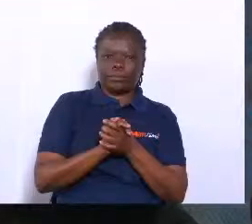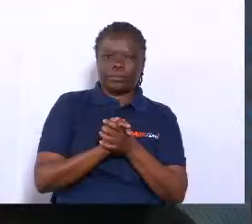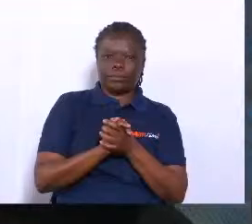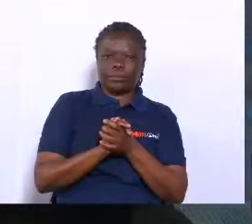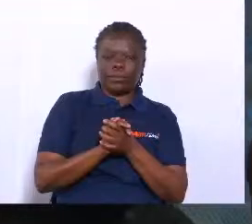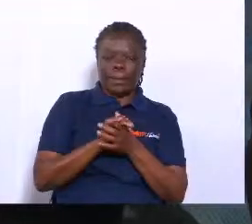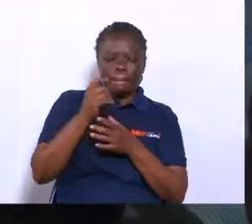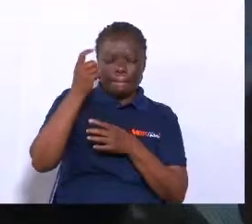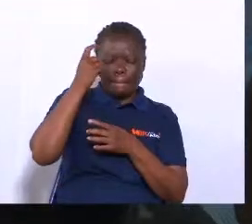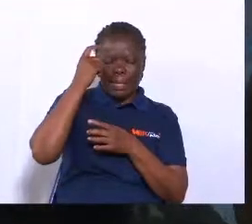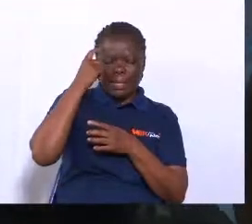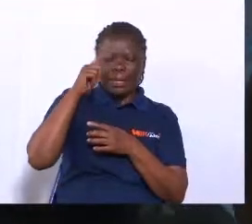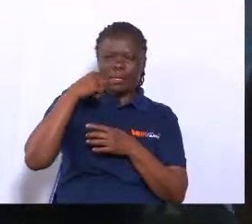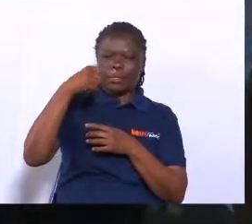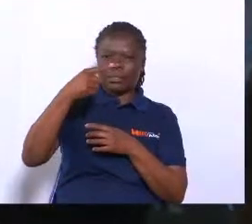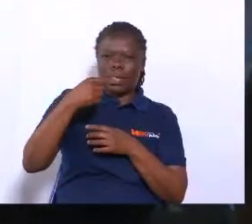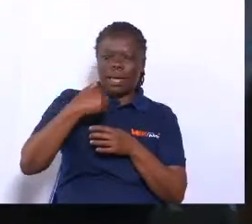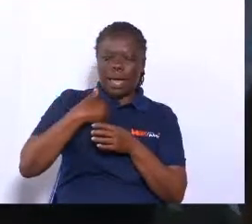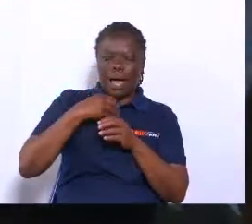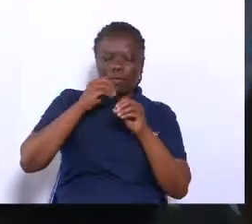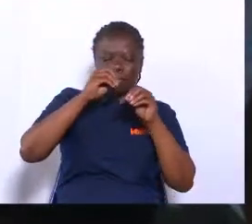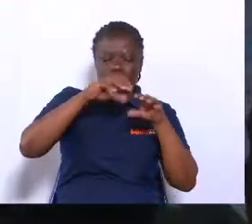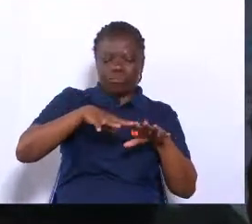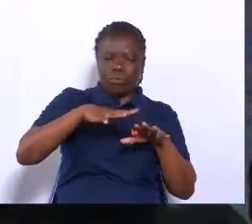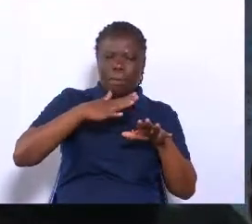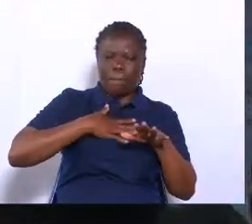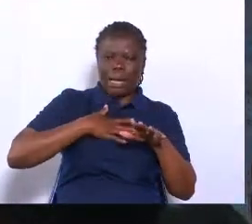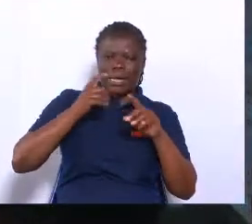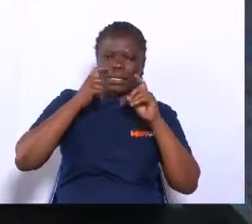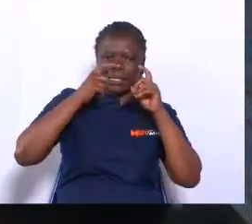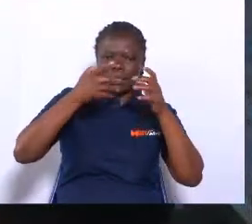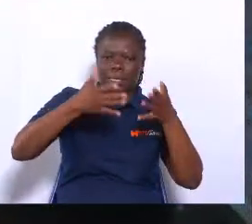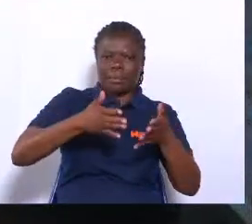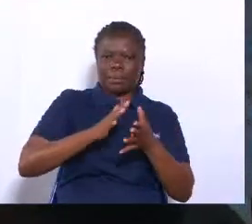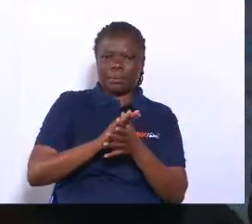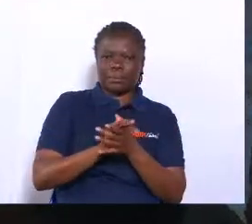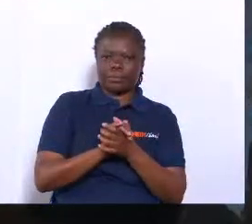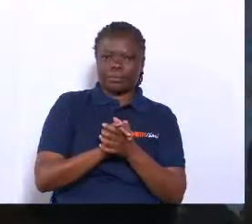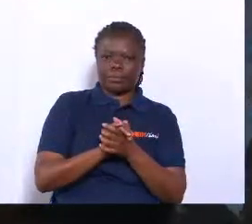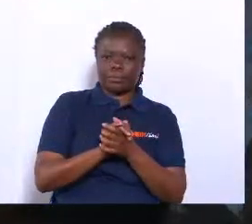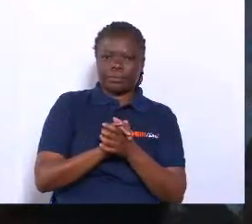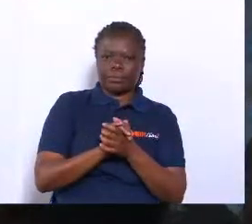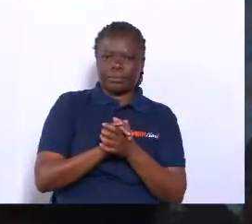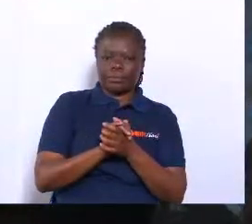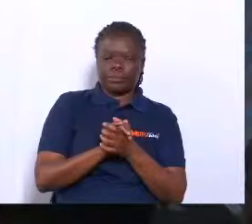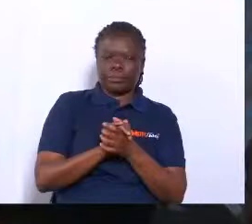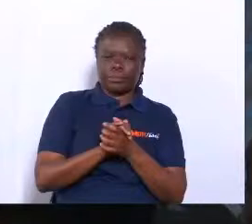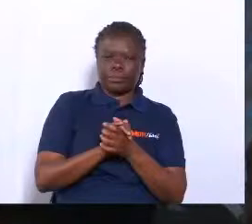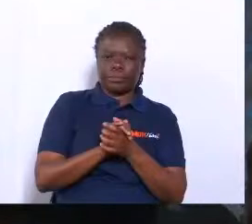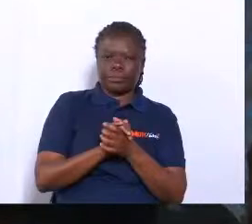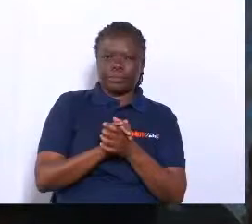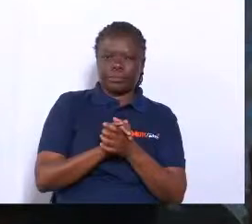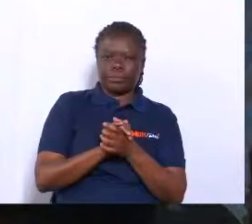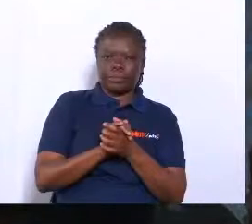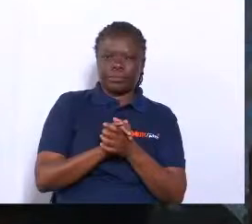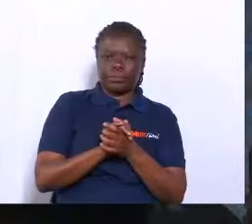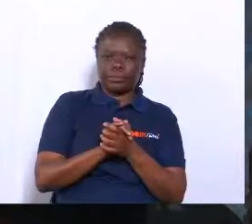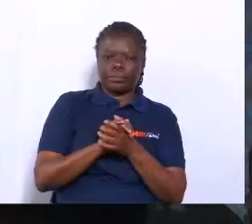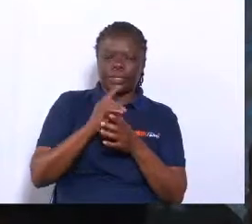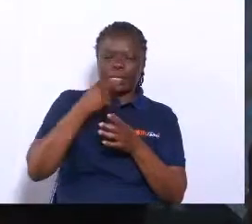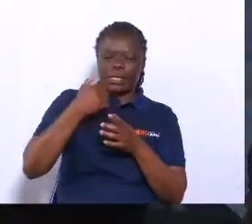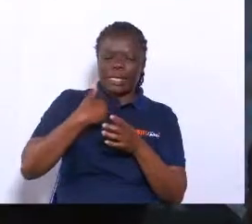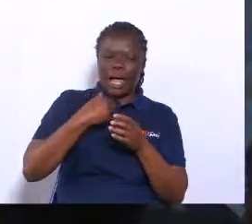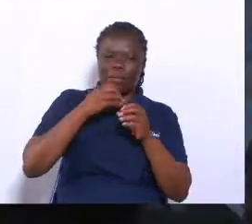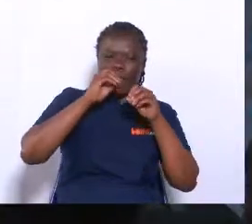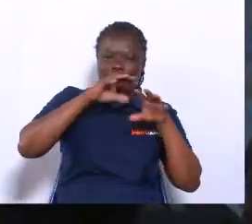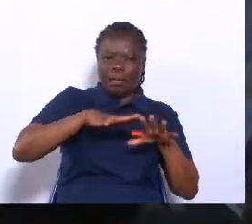mentally say, I've laid my sins here. Jamani mletee dhambi zako Yesu. Mentally say, I've left